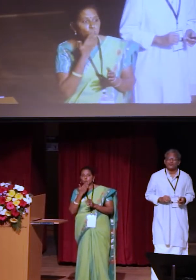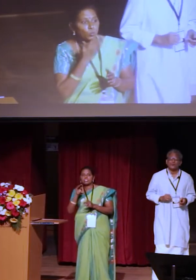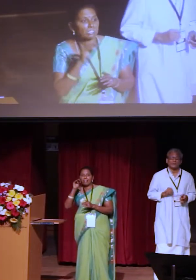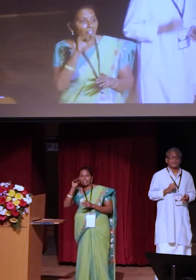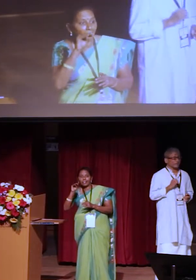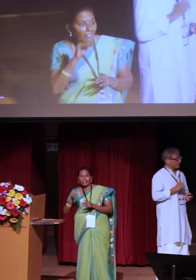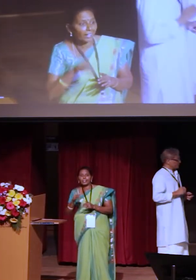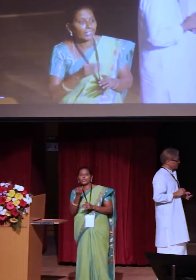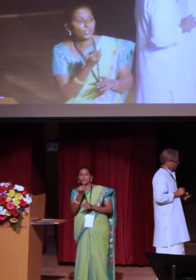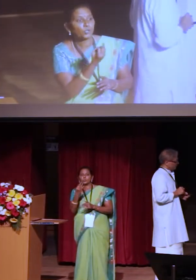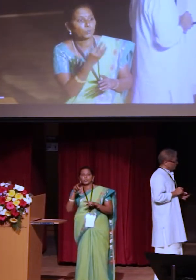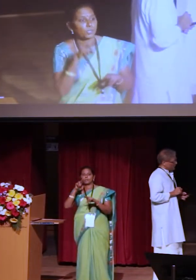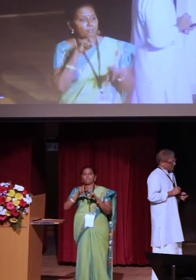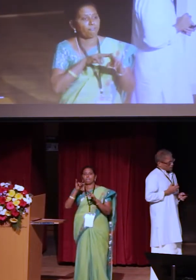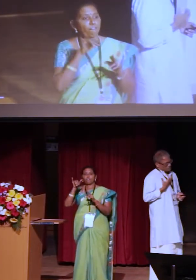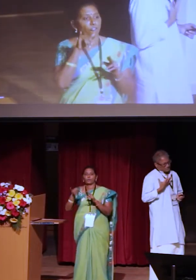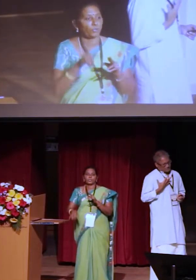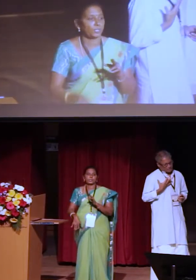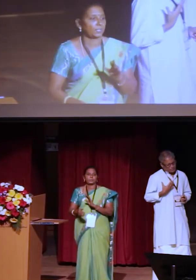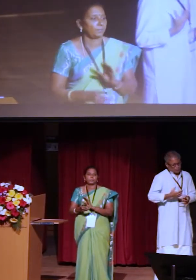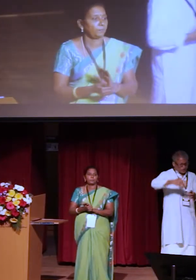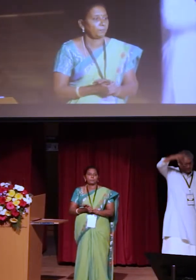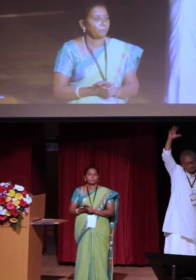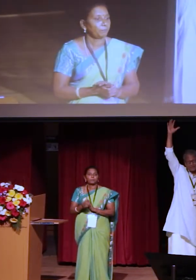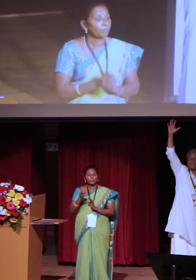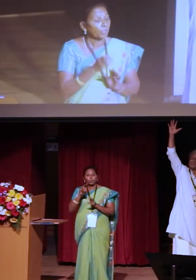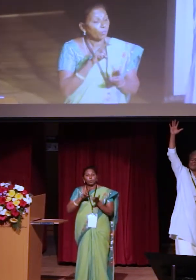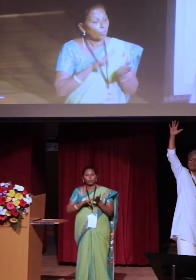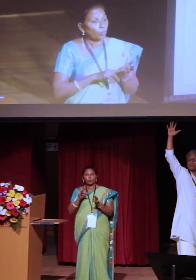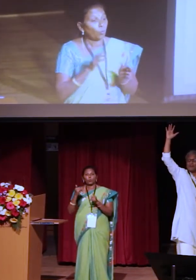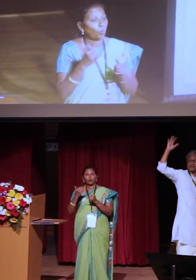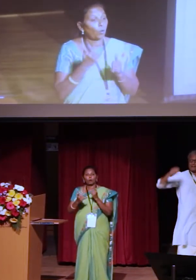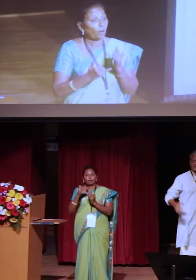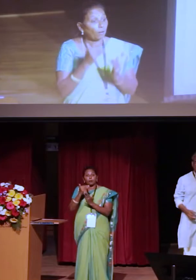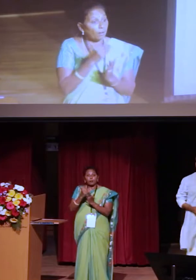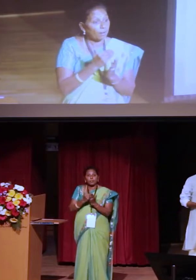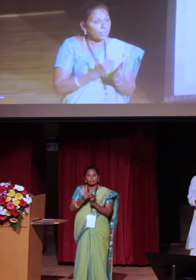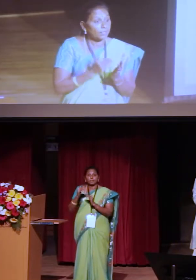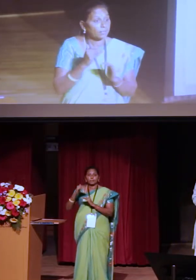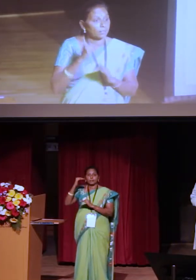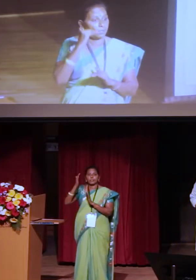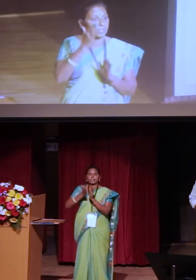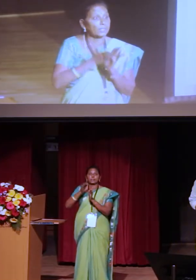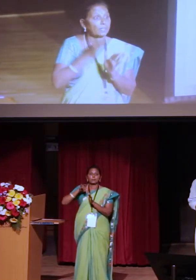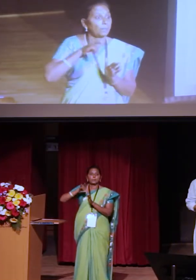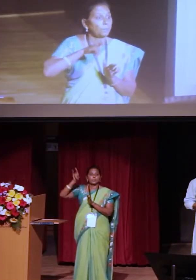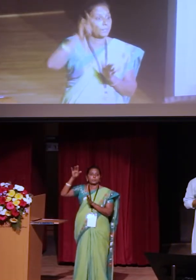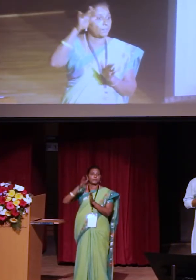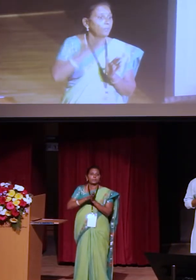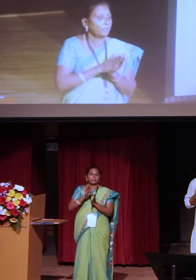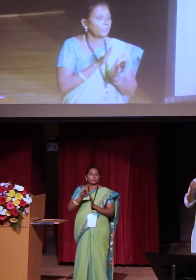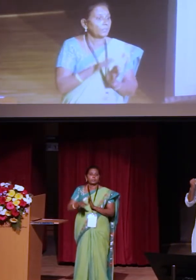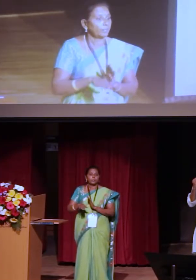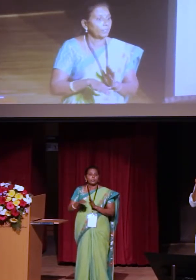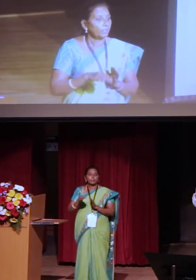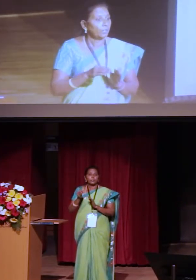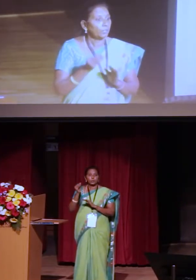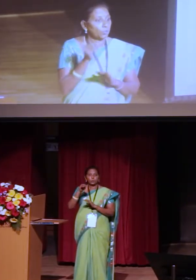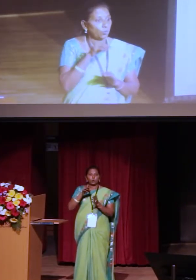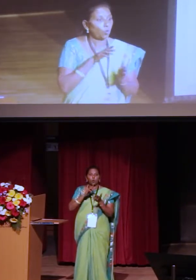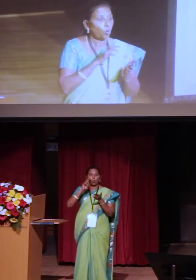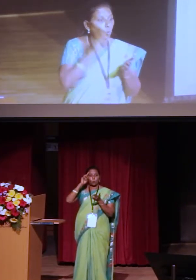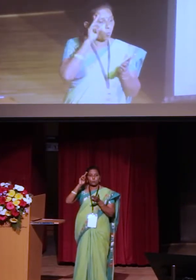lack numeracy foundations. And so we said there's no reason to think of building a skyscraper when the foundations are weak. So let's focus